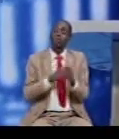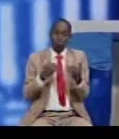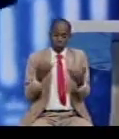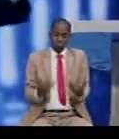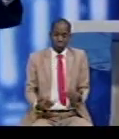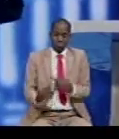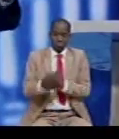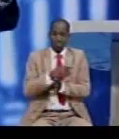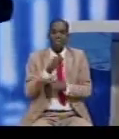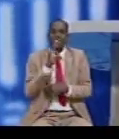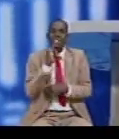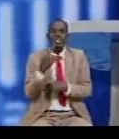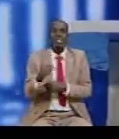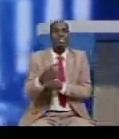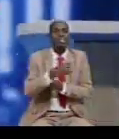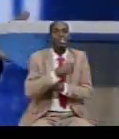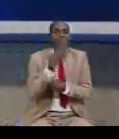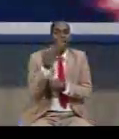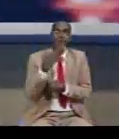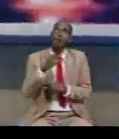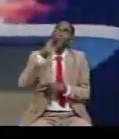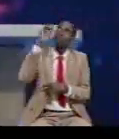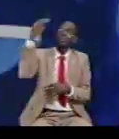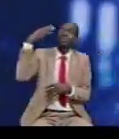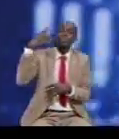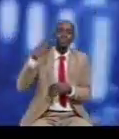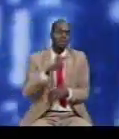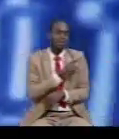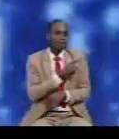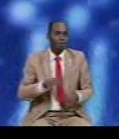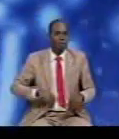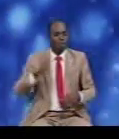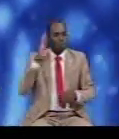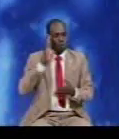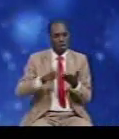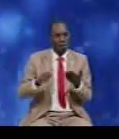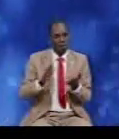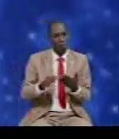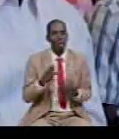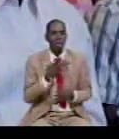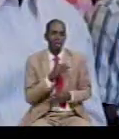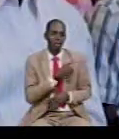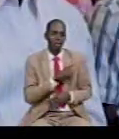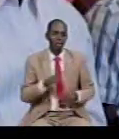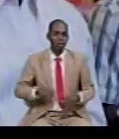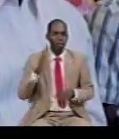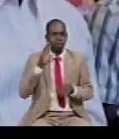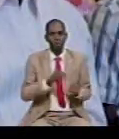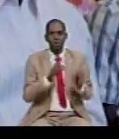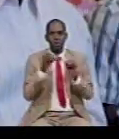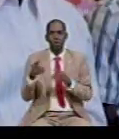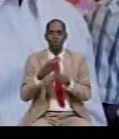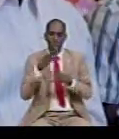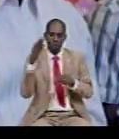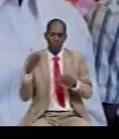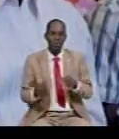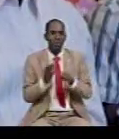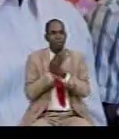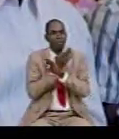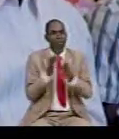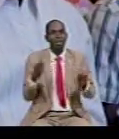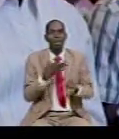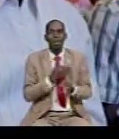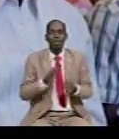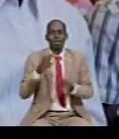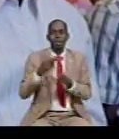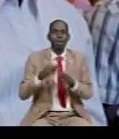grace and the day of his love, the Lord will forgive and the Lord will set you totally free, and then your